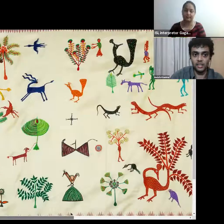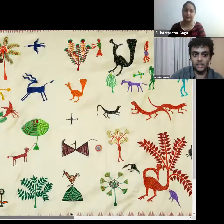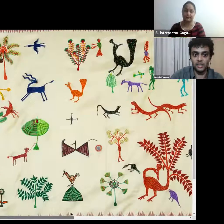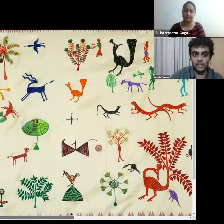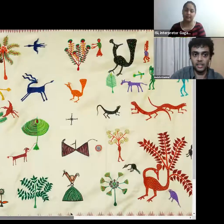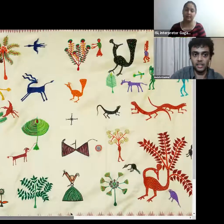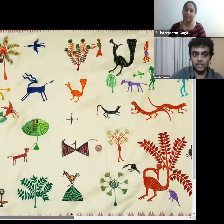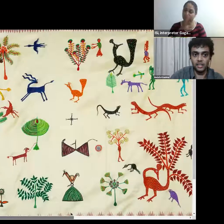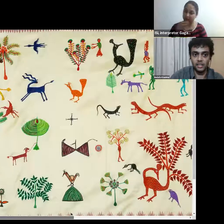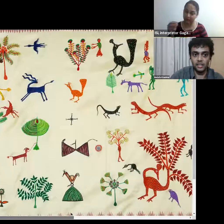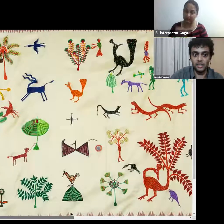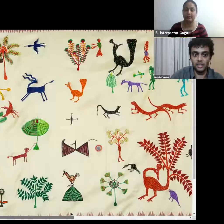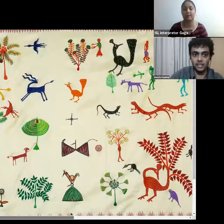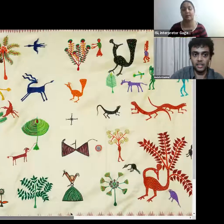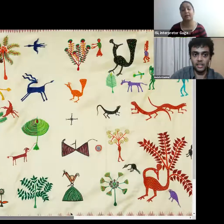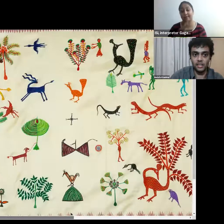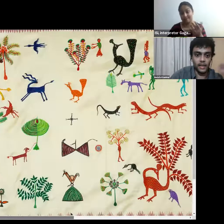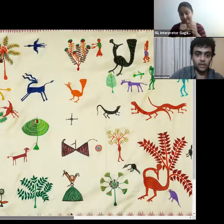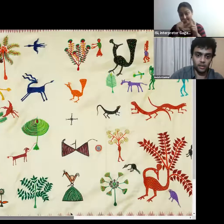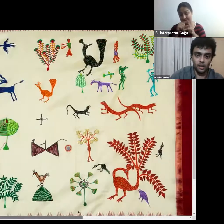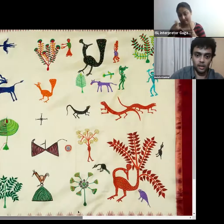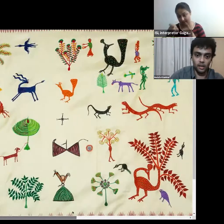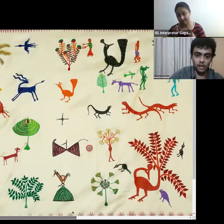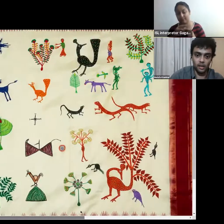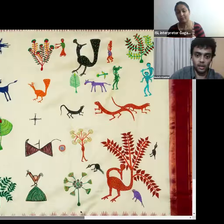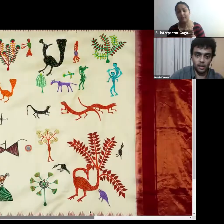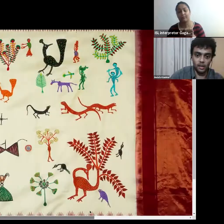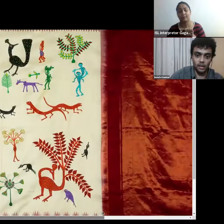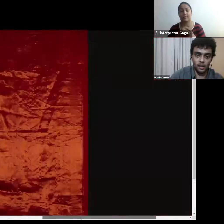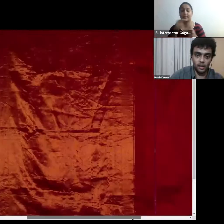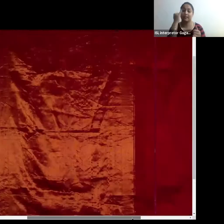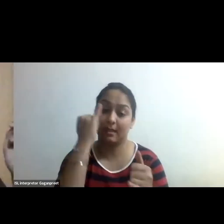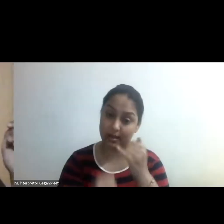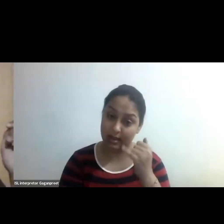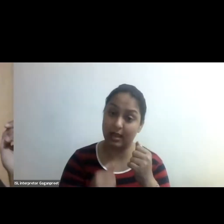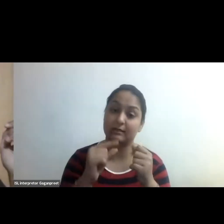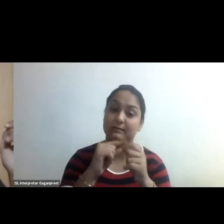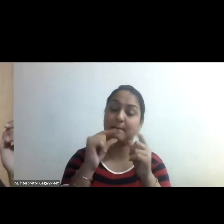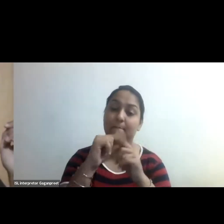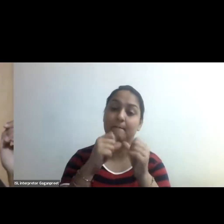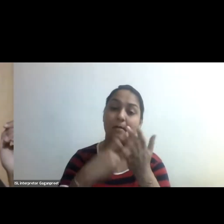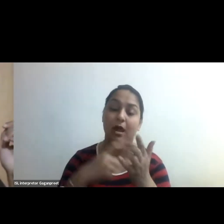So yeah, so that is the end of the last part of the exhibition.